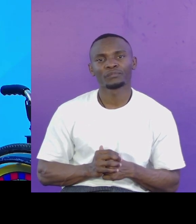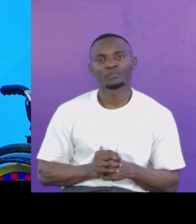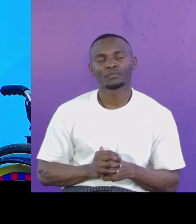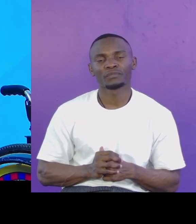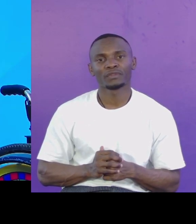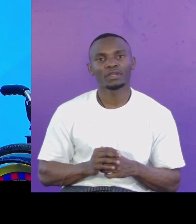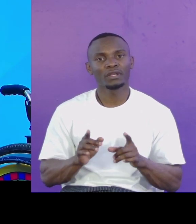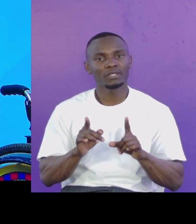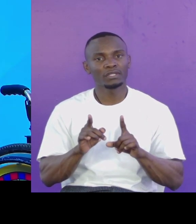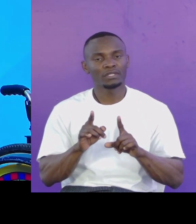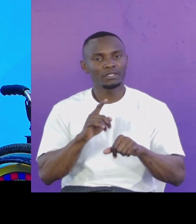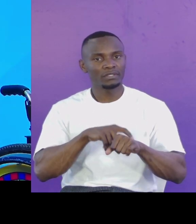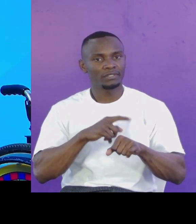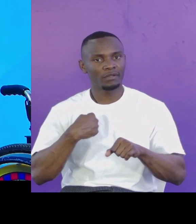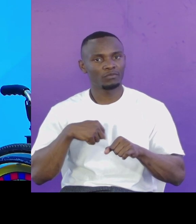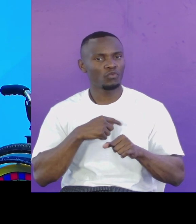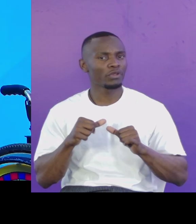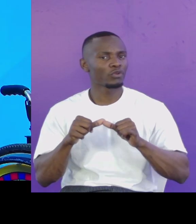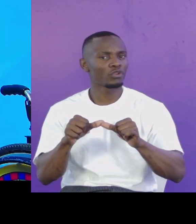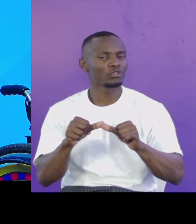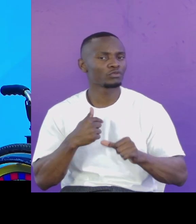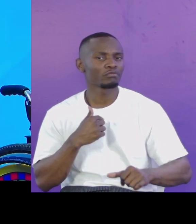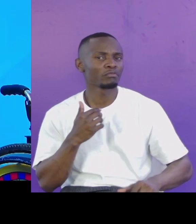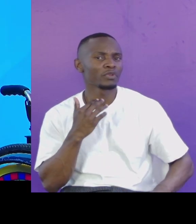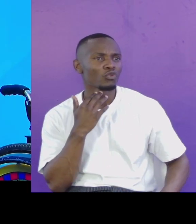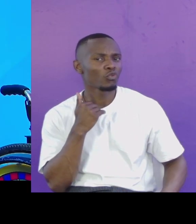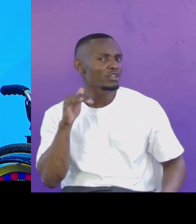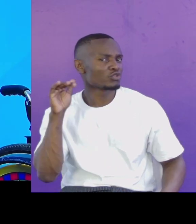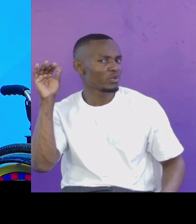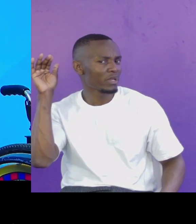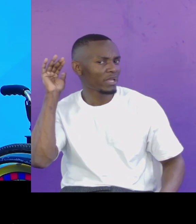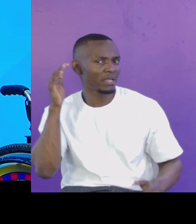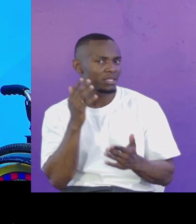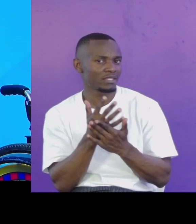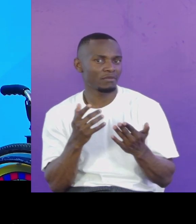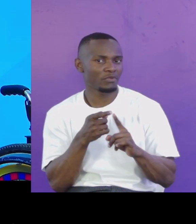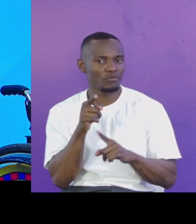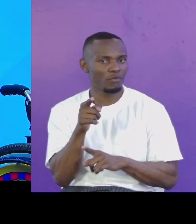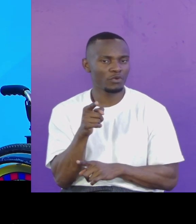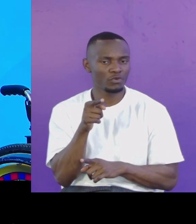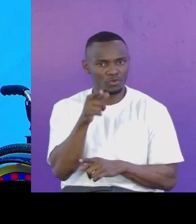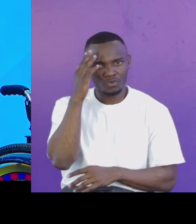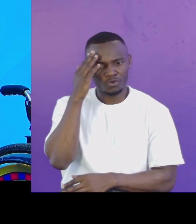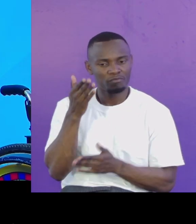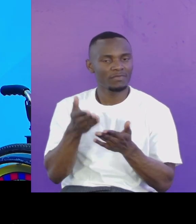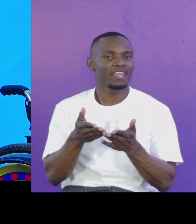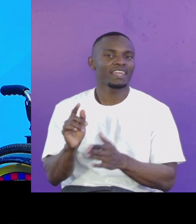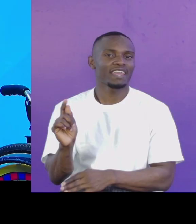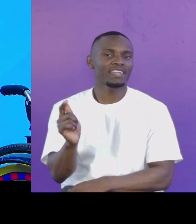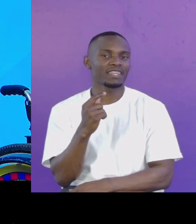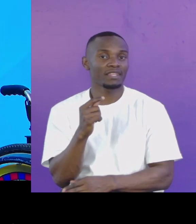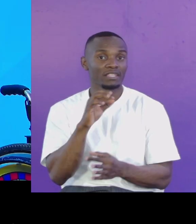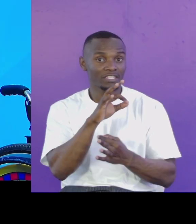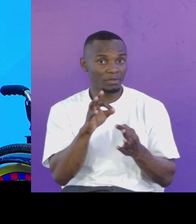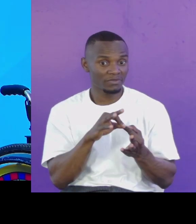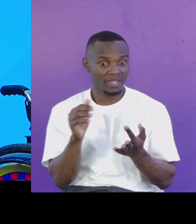as we proceed, I would like to hear something from you. You know, here in Kenya, especially in the